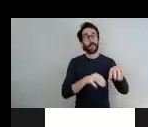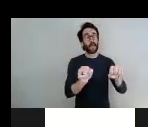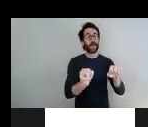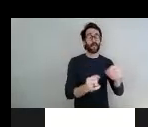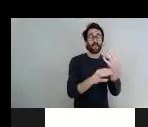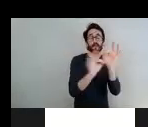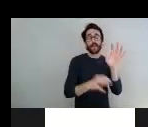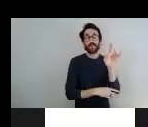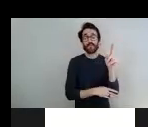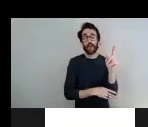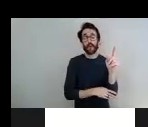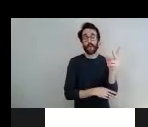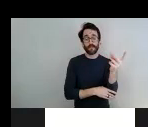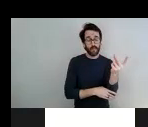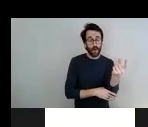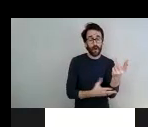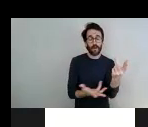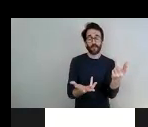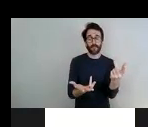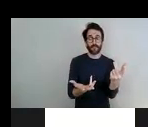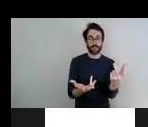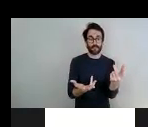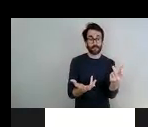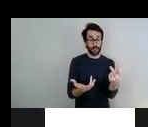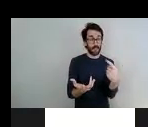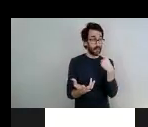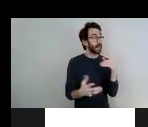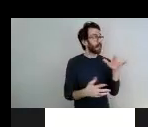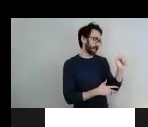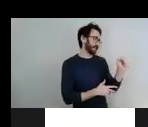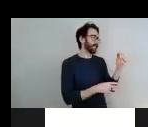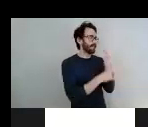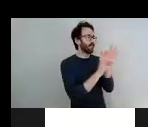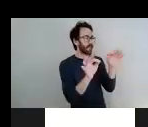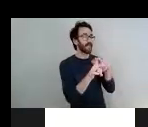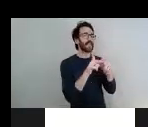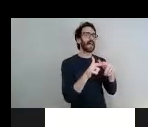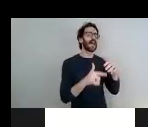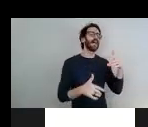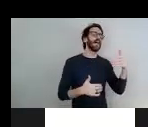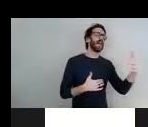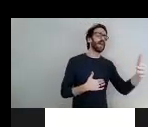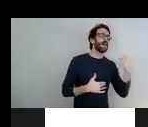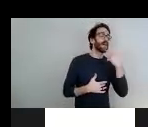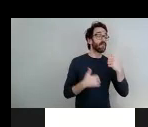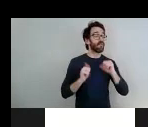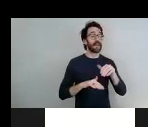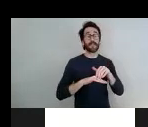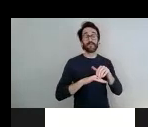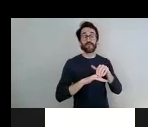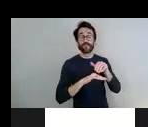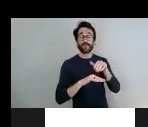media. What they do is that they tell you, yeah, it's for free, but then down the line they try to make you pay for shipping